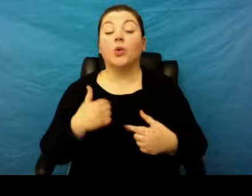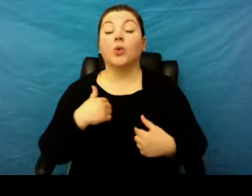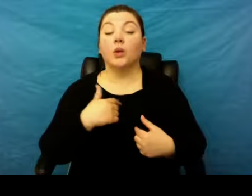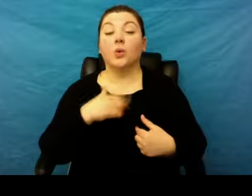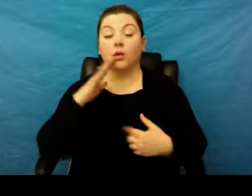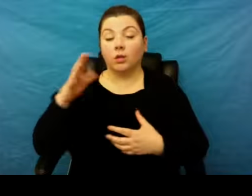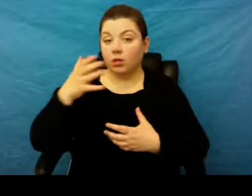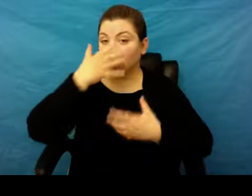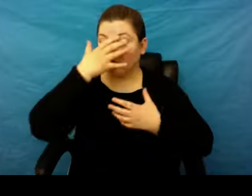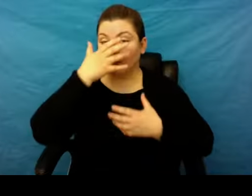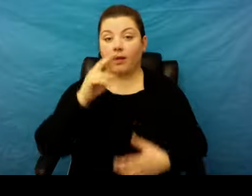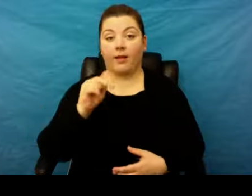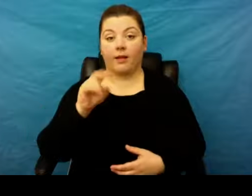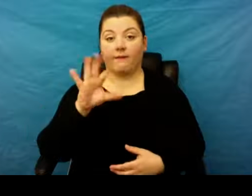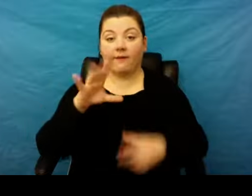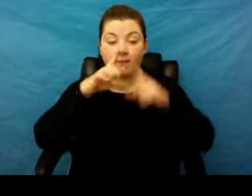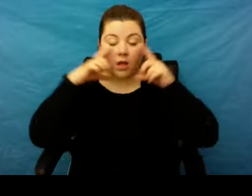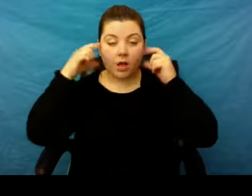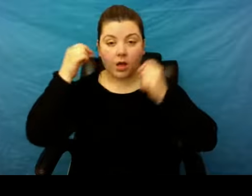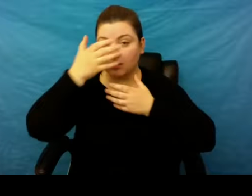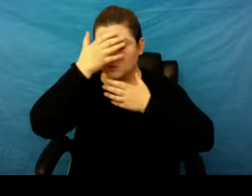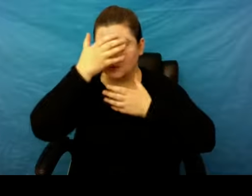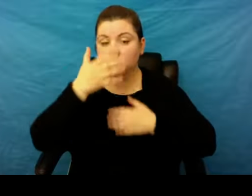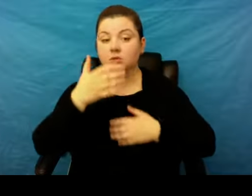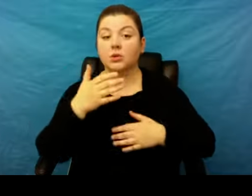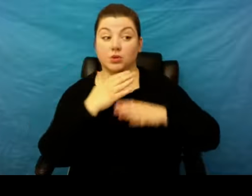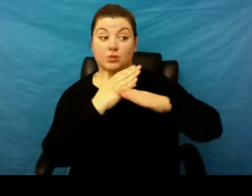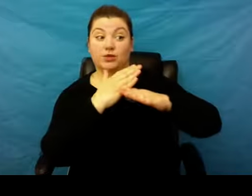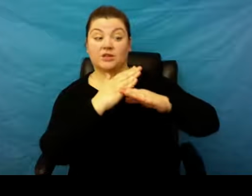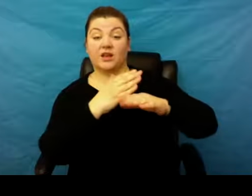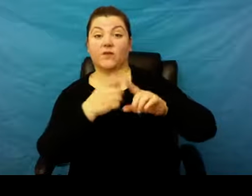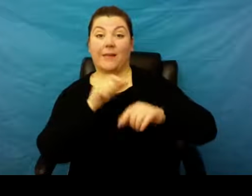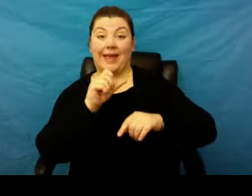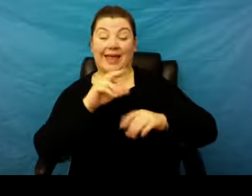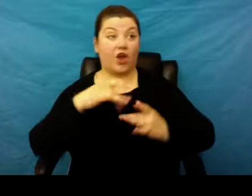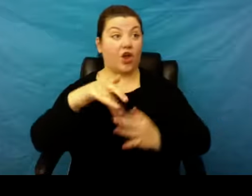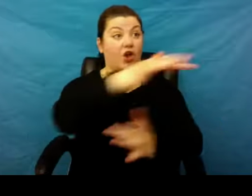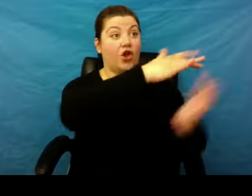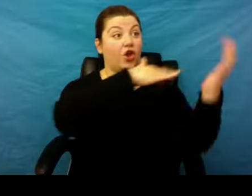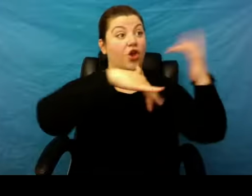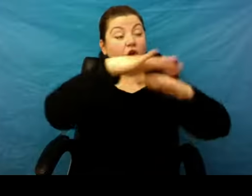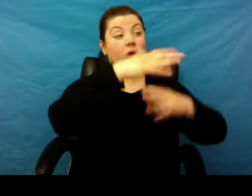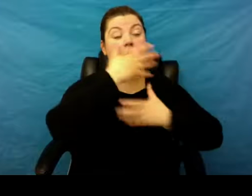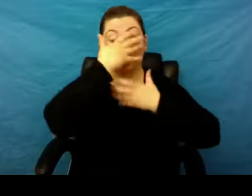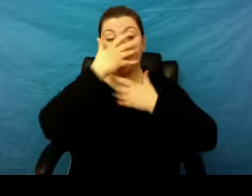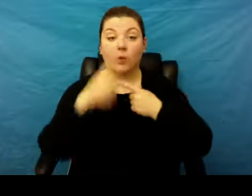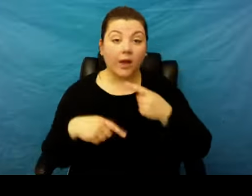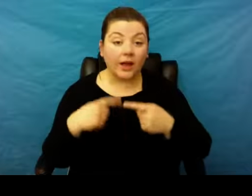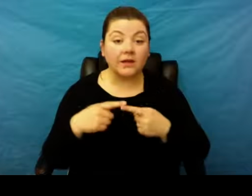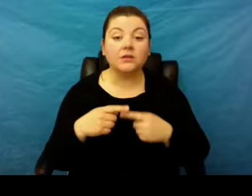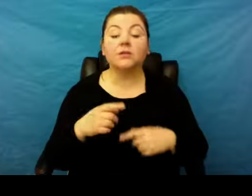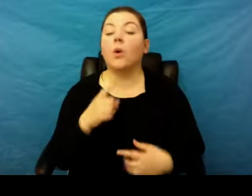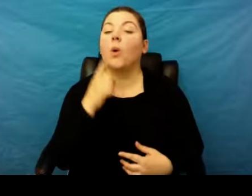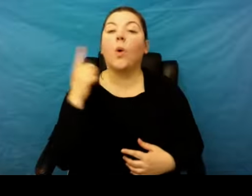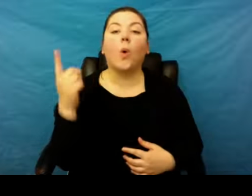mask, which is to protect against airborne transmission, which is getting it just from particles in the air, is when we're doing something to a